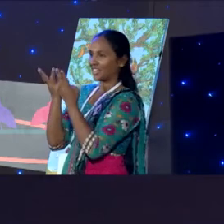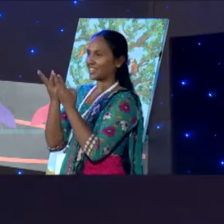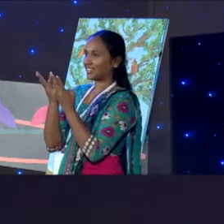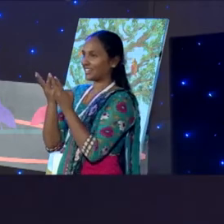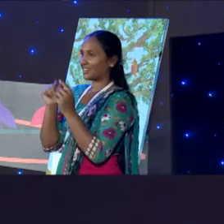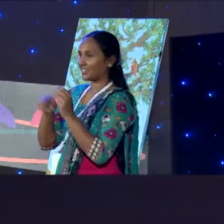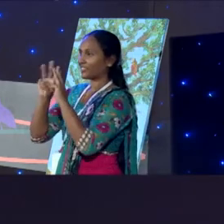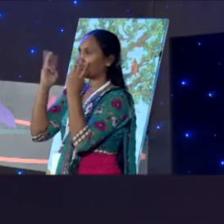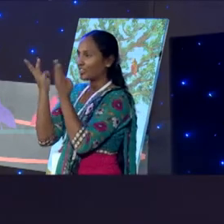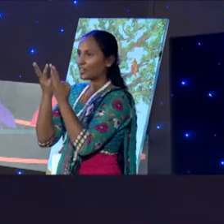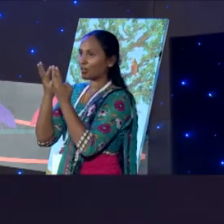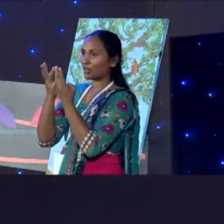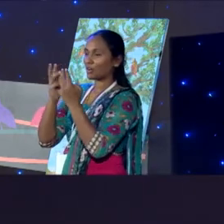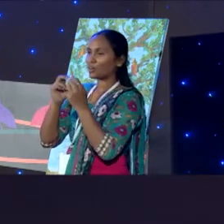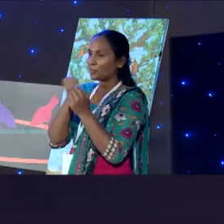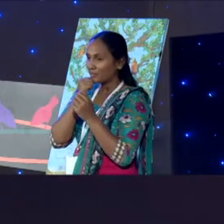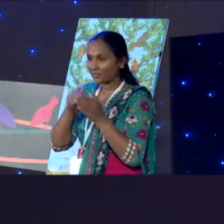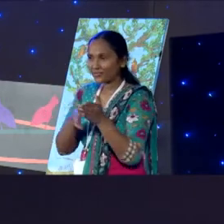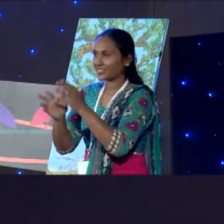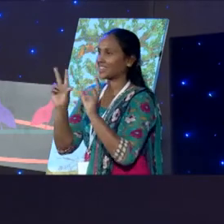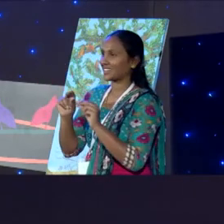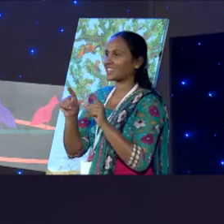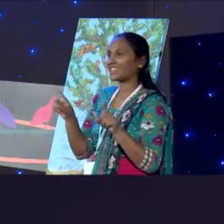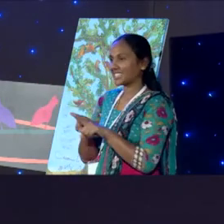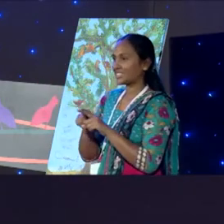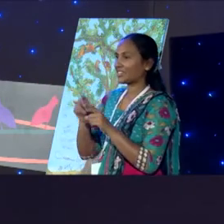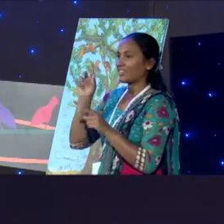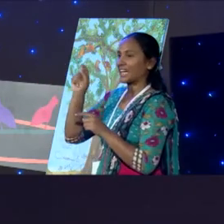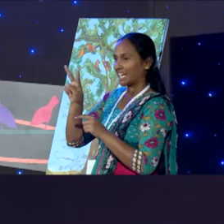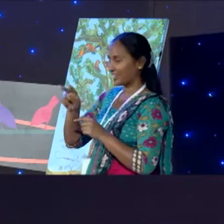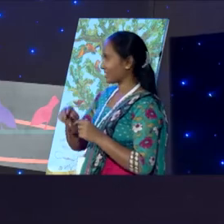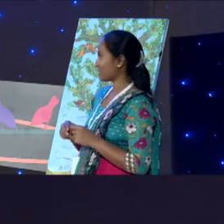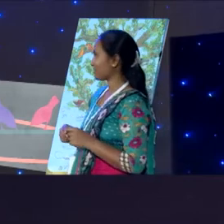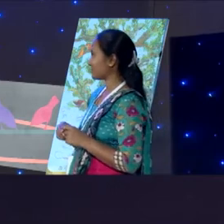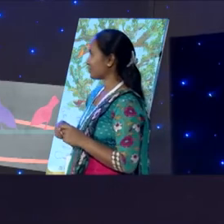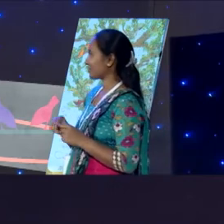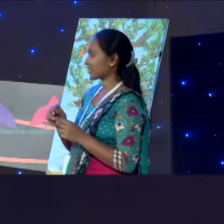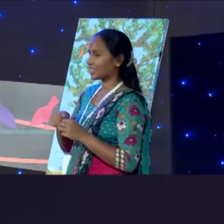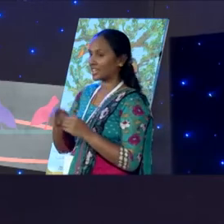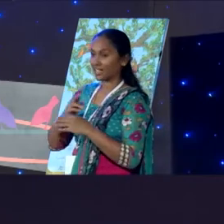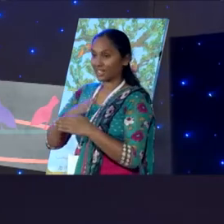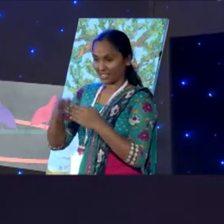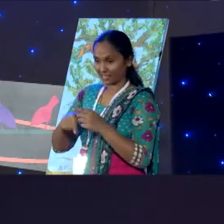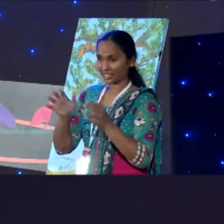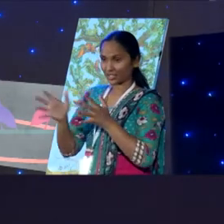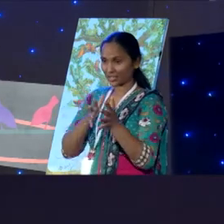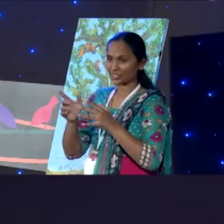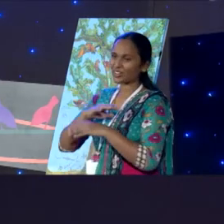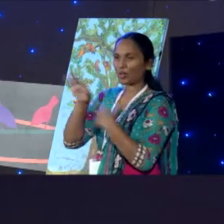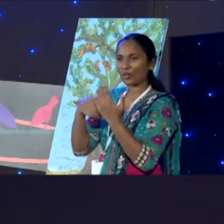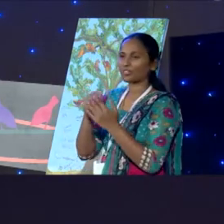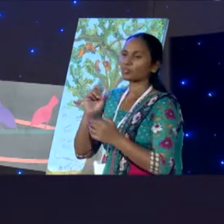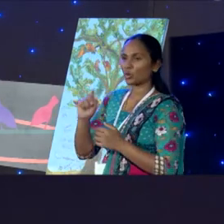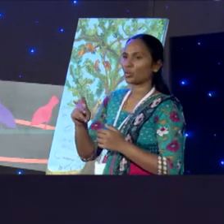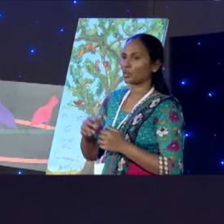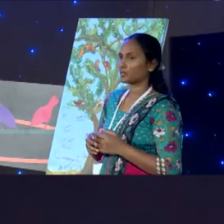be going anywhere wrong. It's just the media putting it in our heads. But in the end, we're all going to be okay. So I'm 22. Three